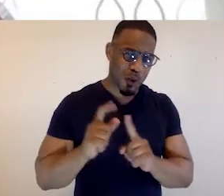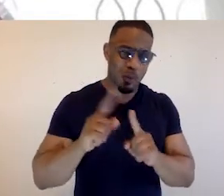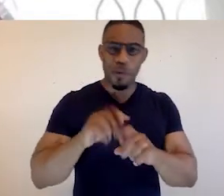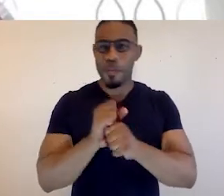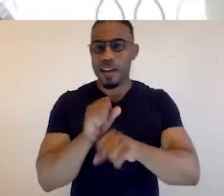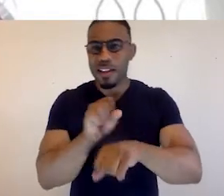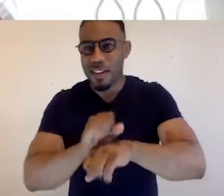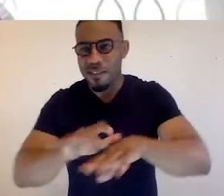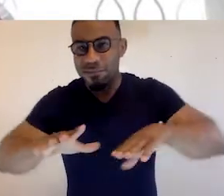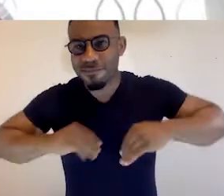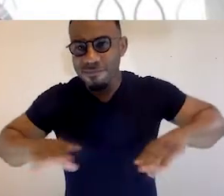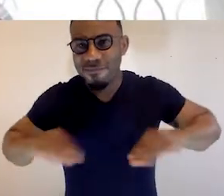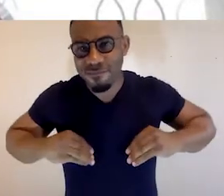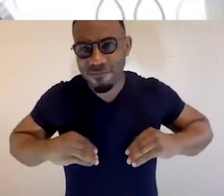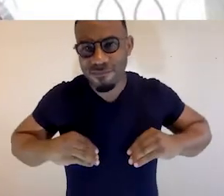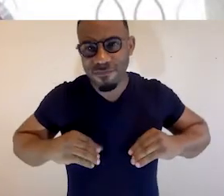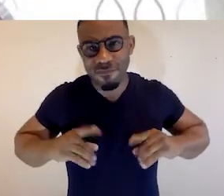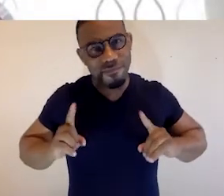make slavery acceptable.